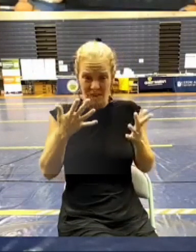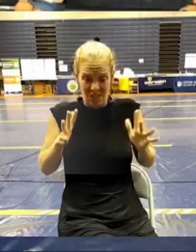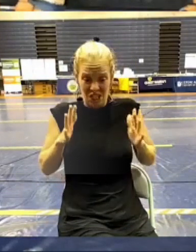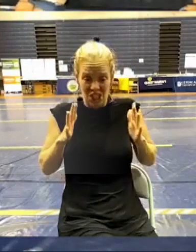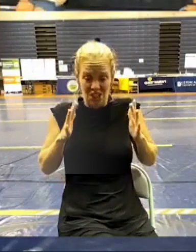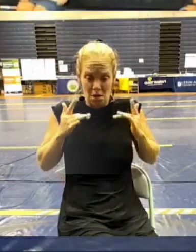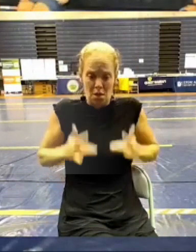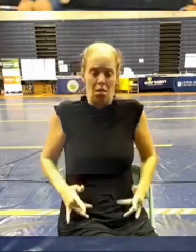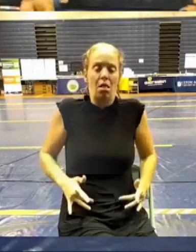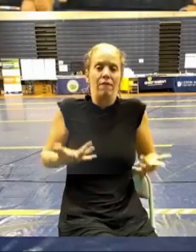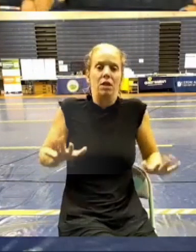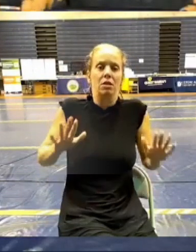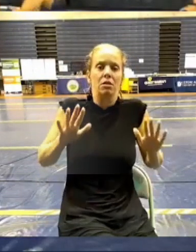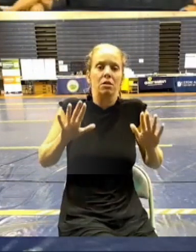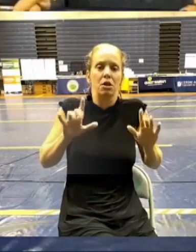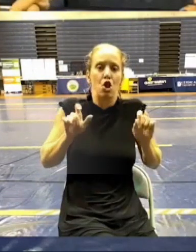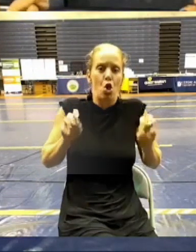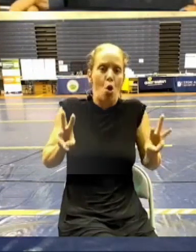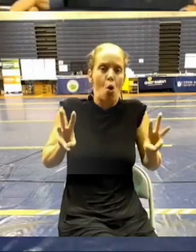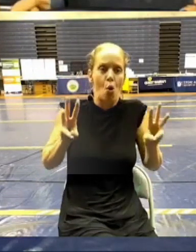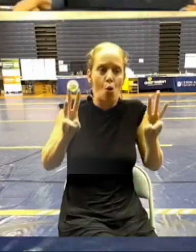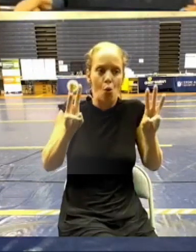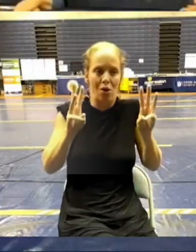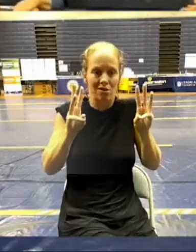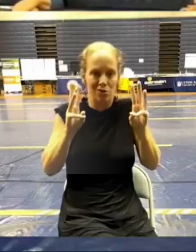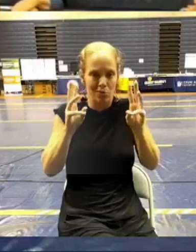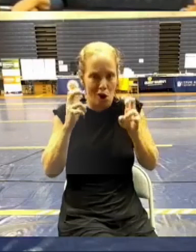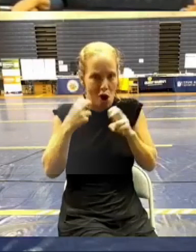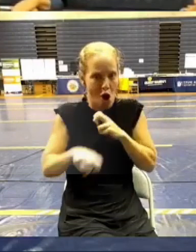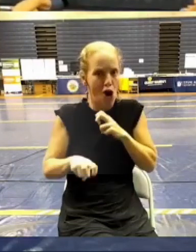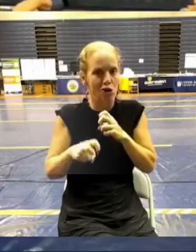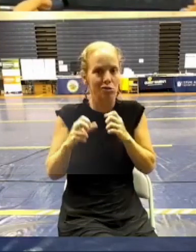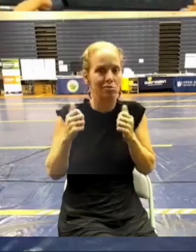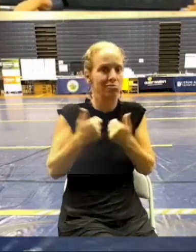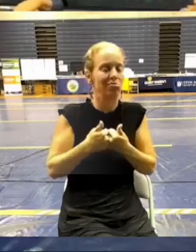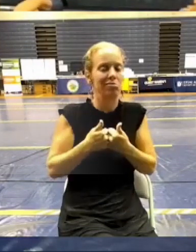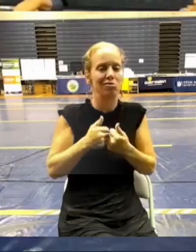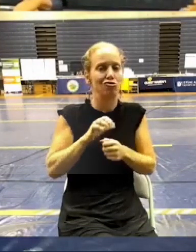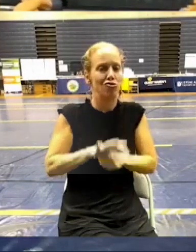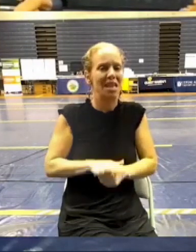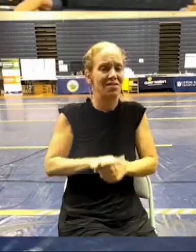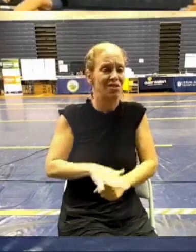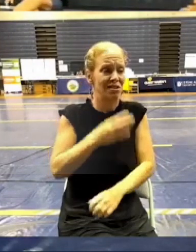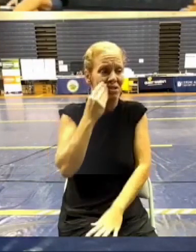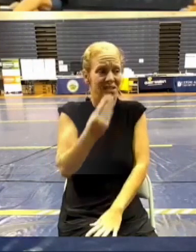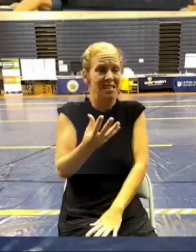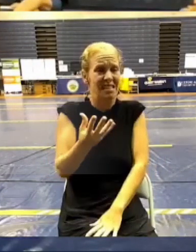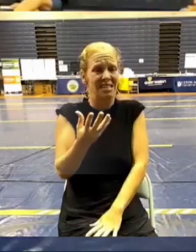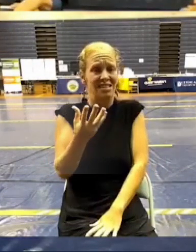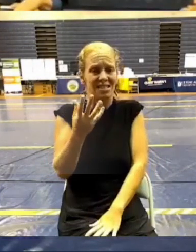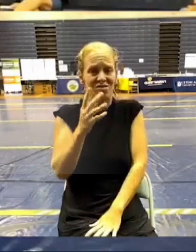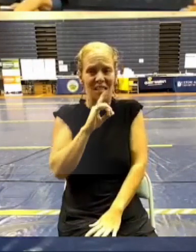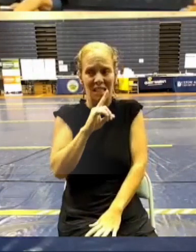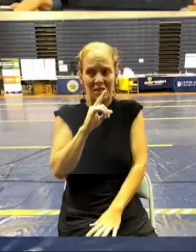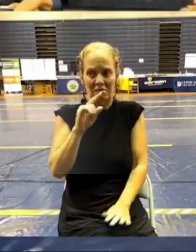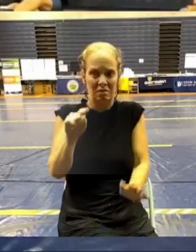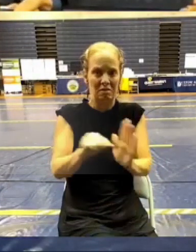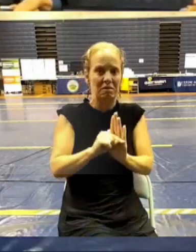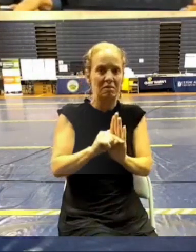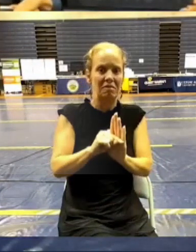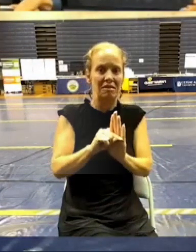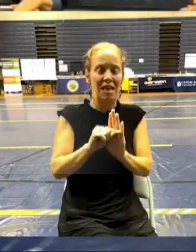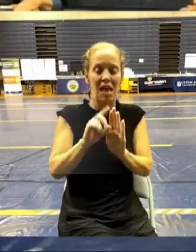lowest. It's like super harsh and stressful. And it also kind of